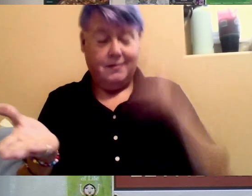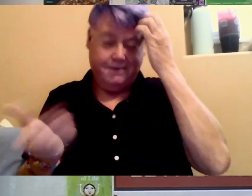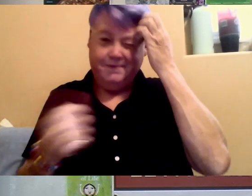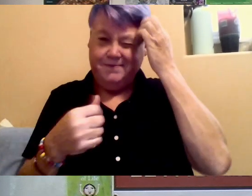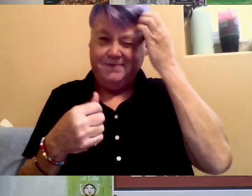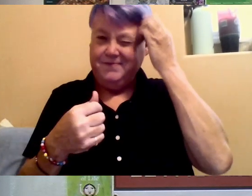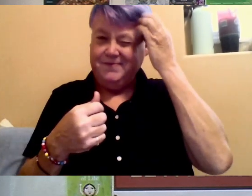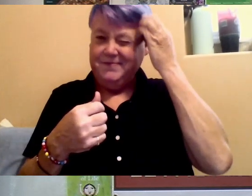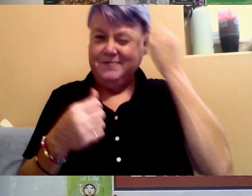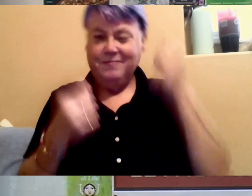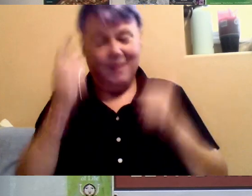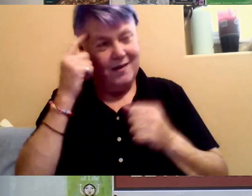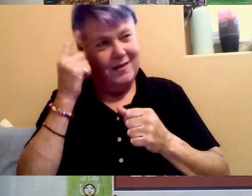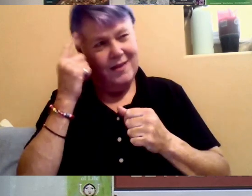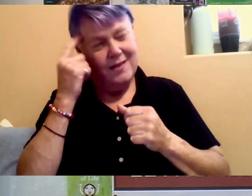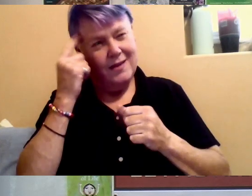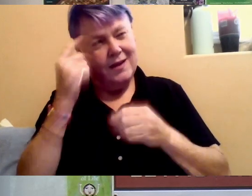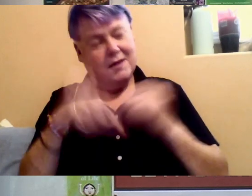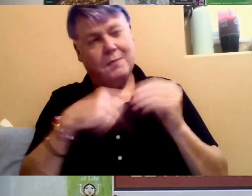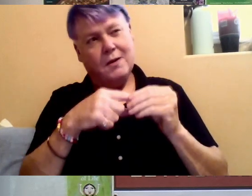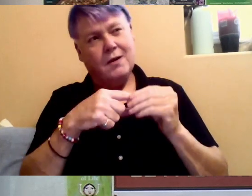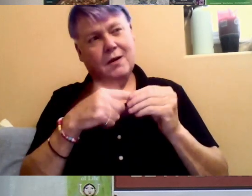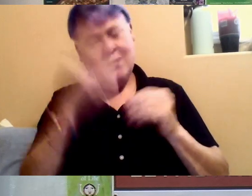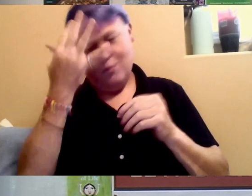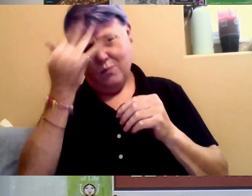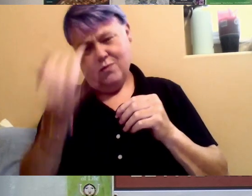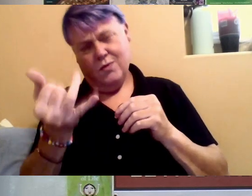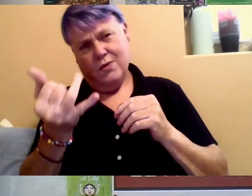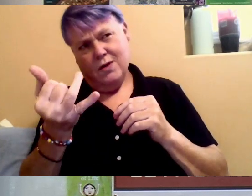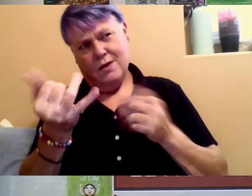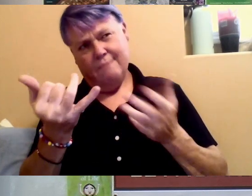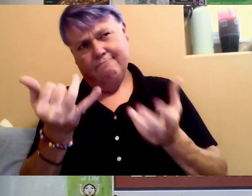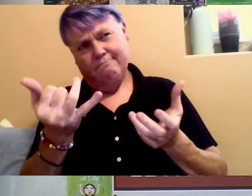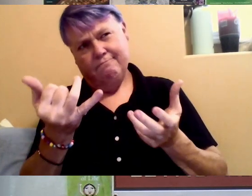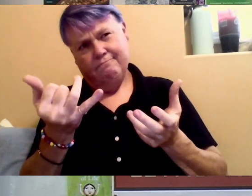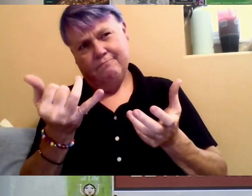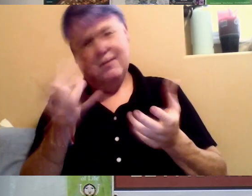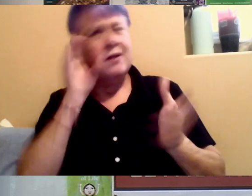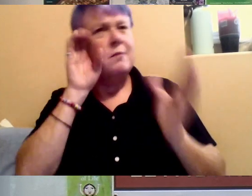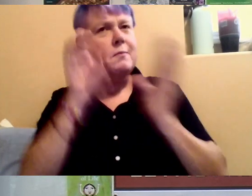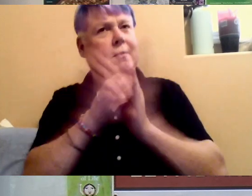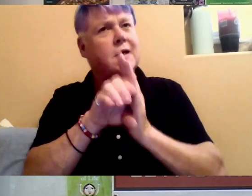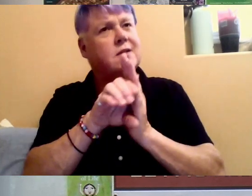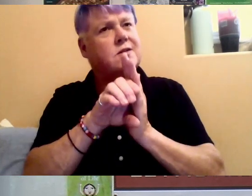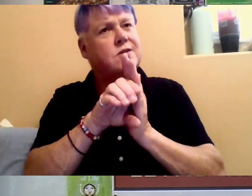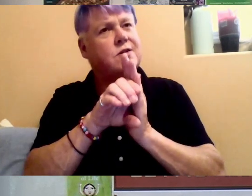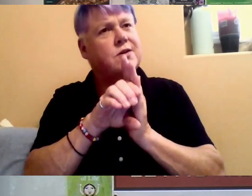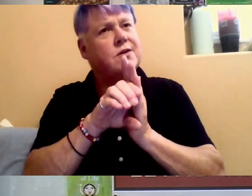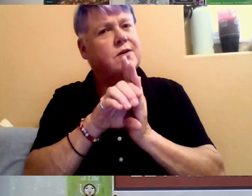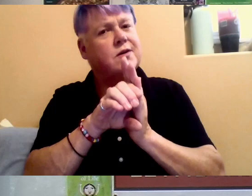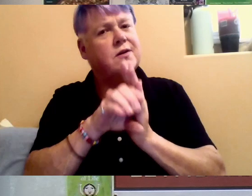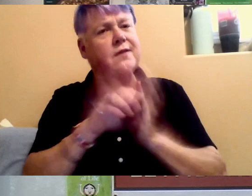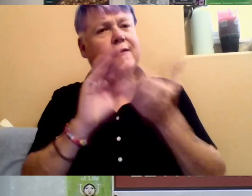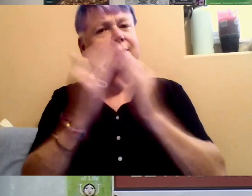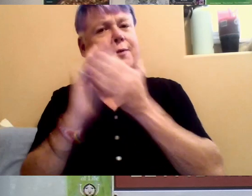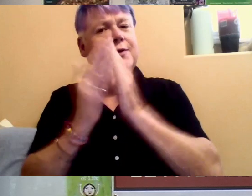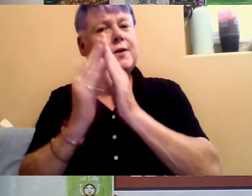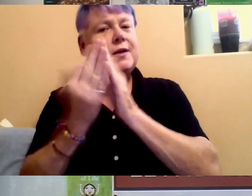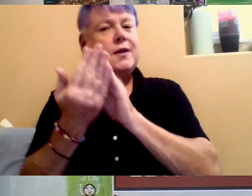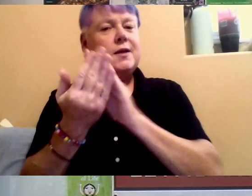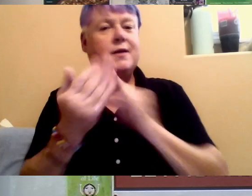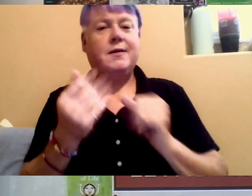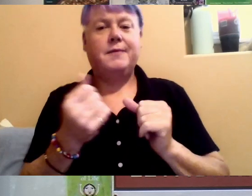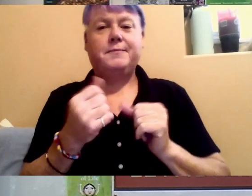does. It kind of widens it. You get a picture of a community. My